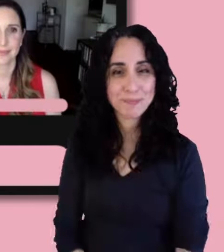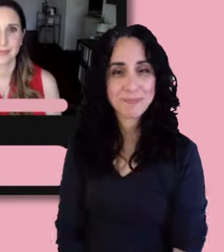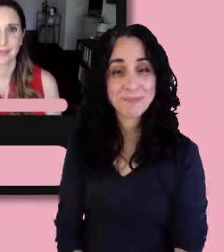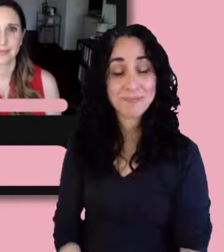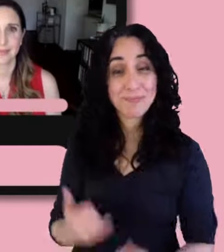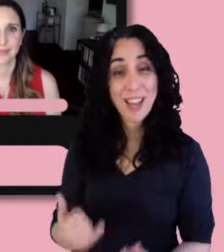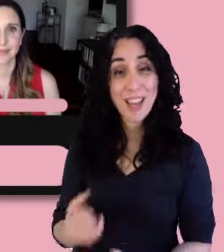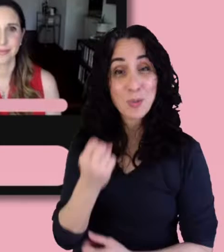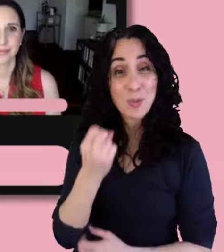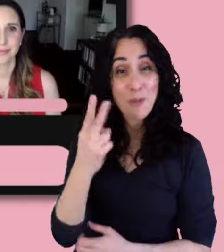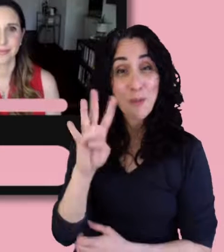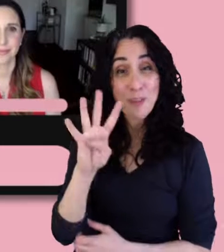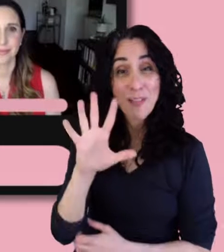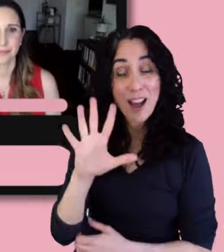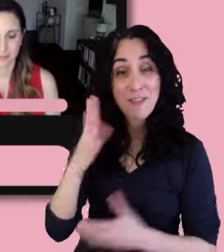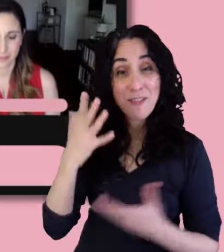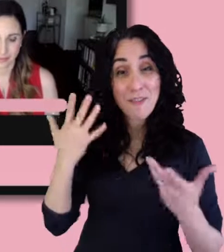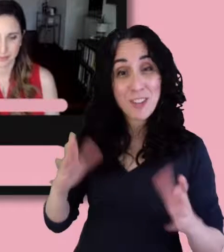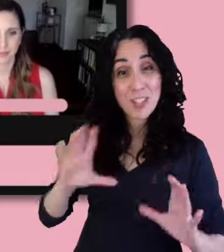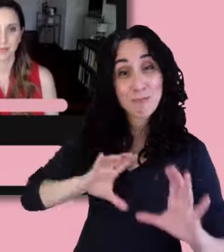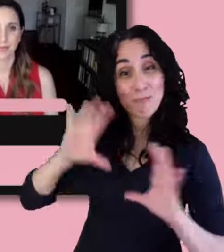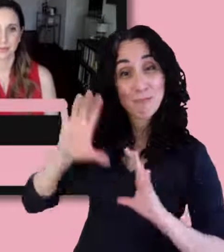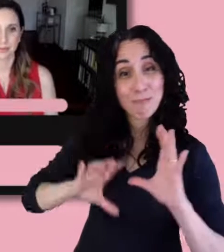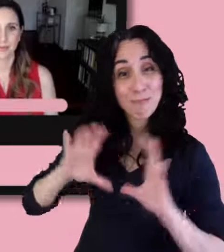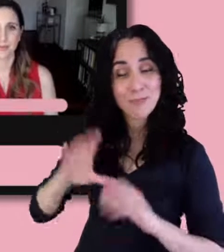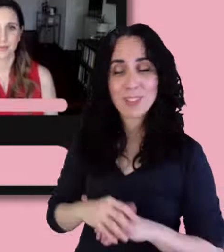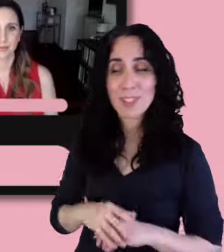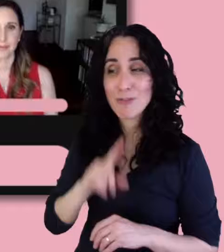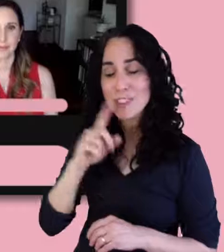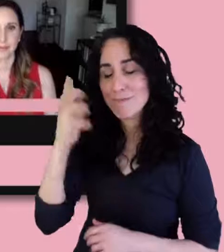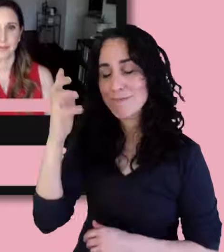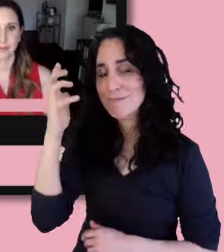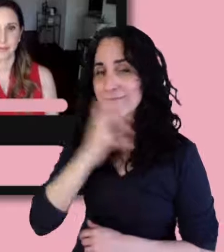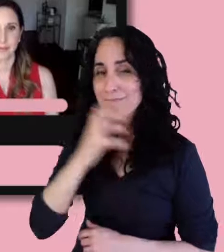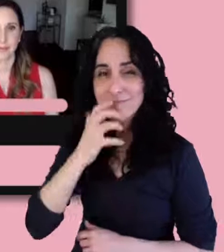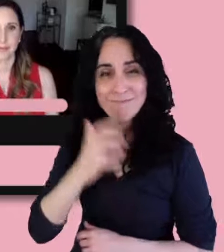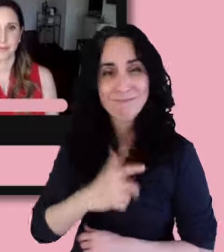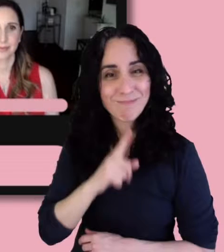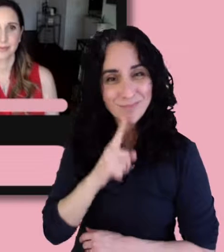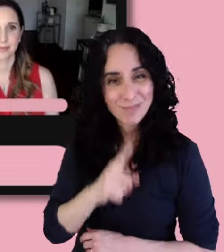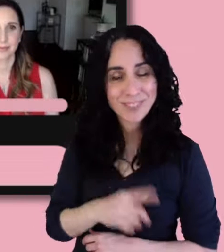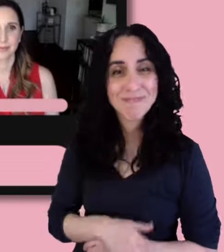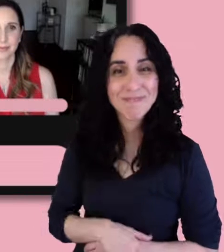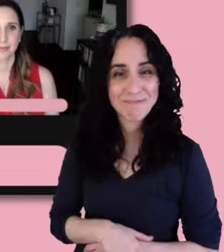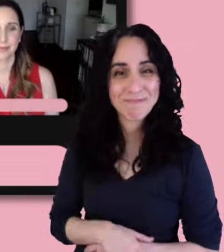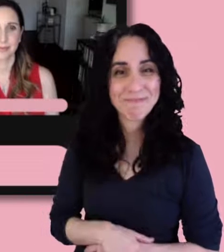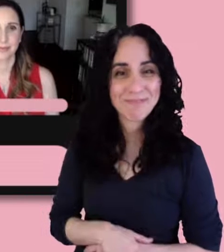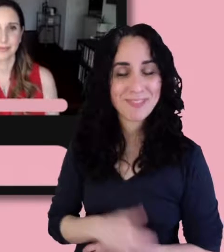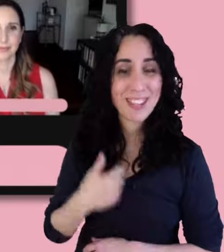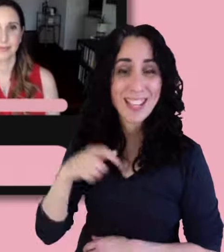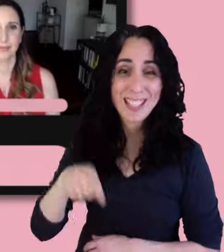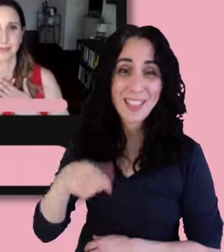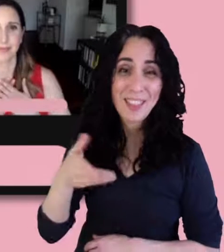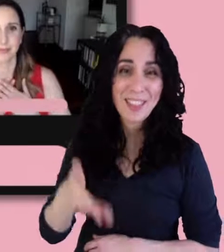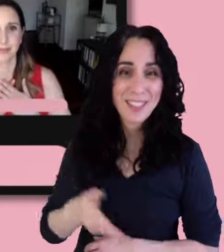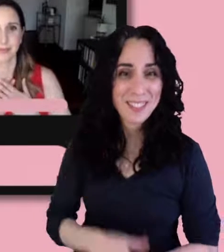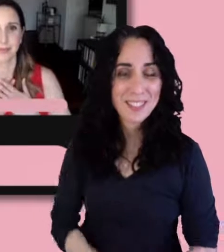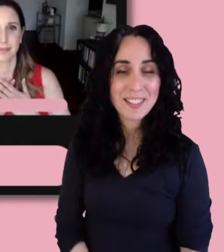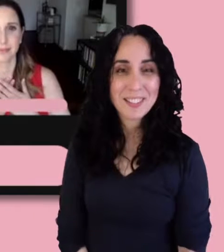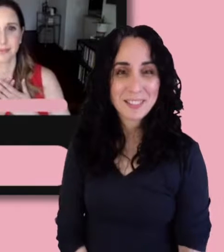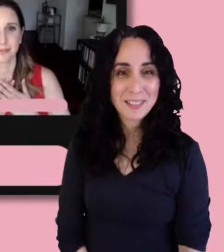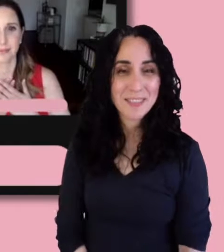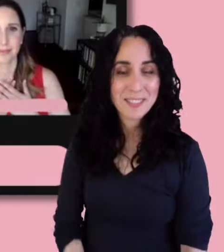now 12:45, so that's the end of our conversation. This was amazing. I needed